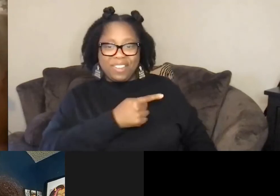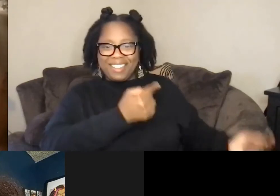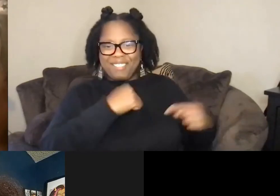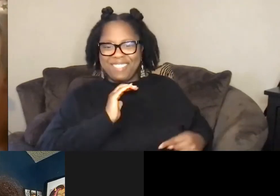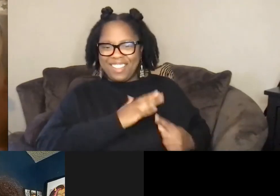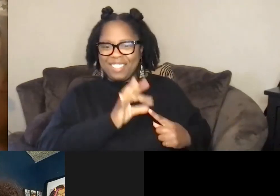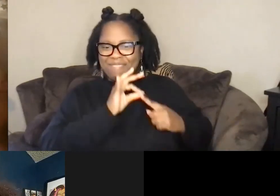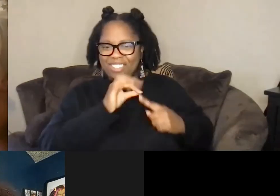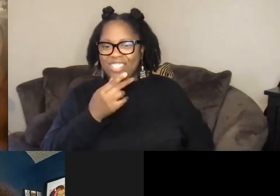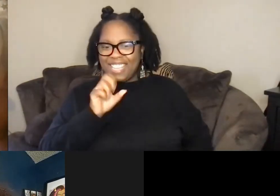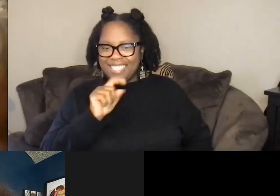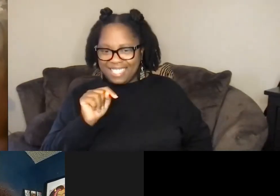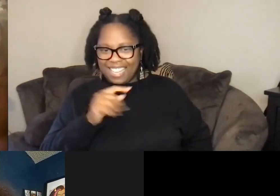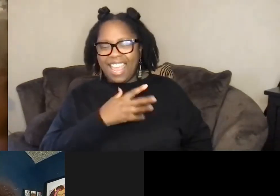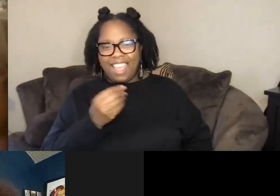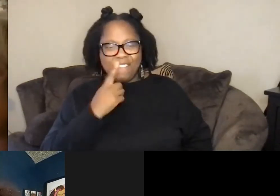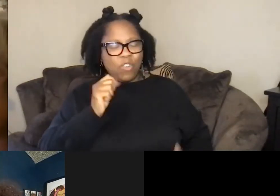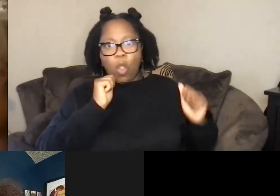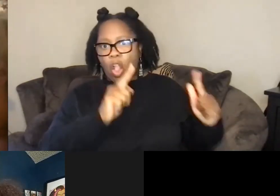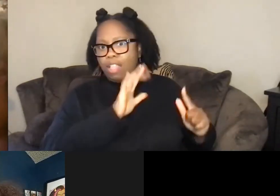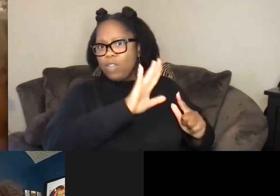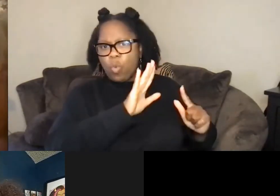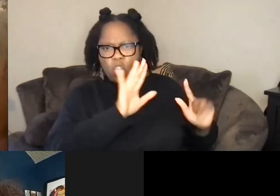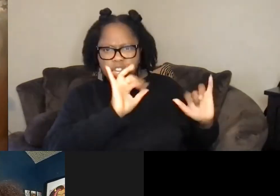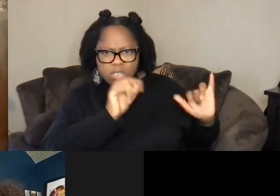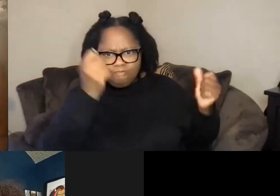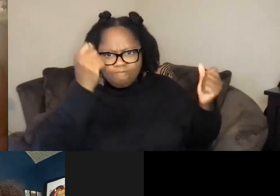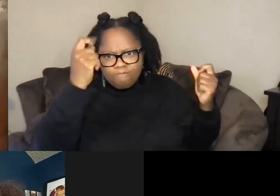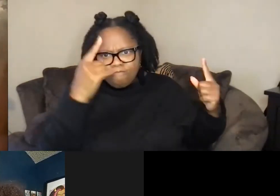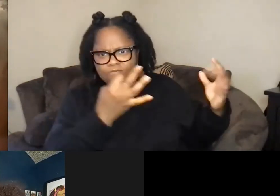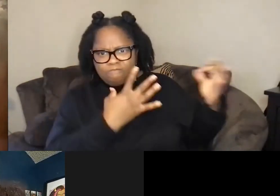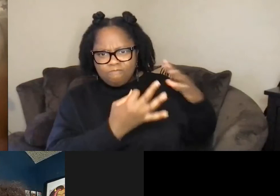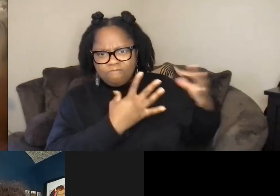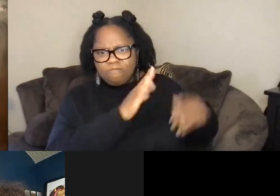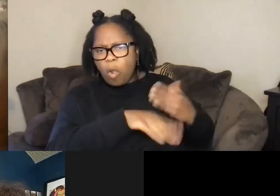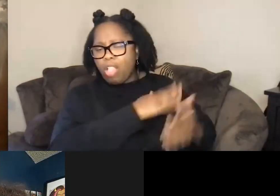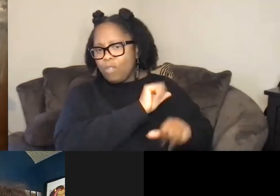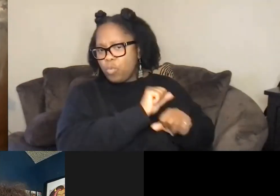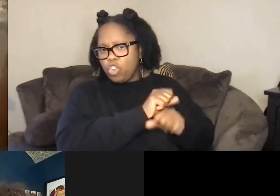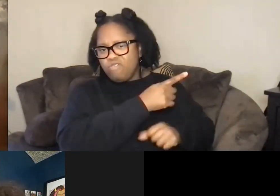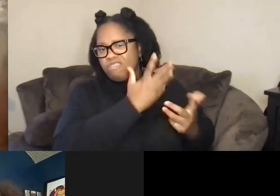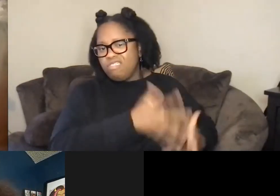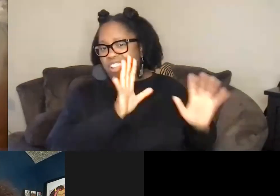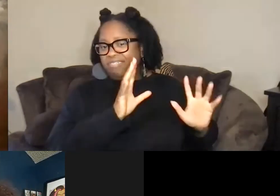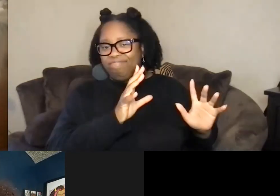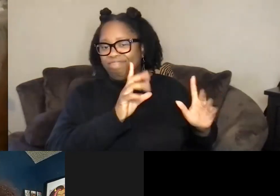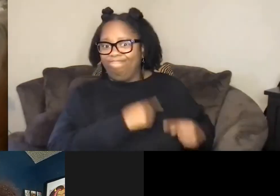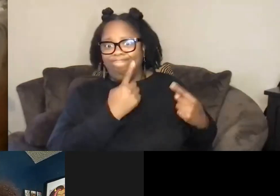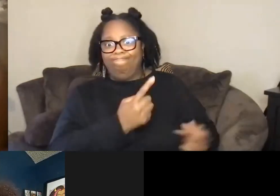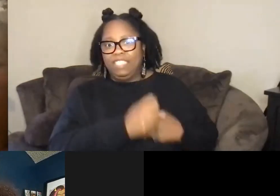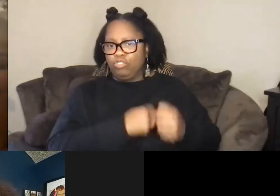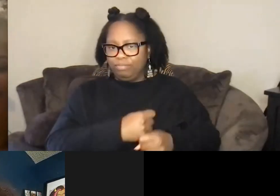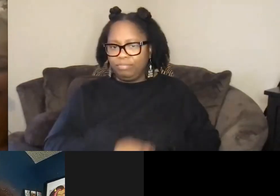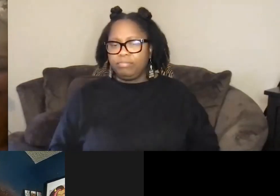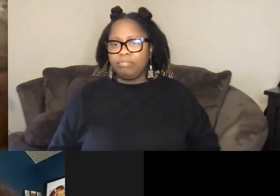guest and for all of your insight and all of the work that you've done for years.